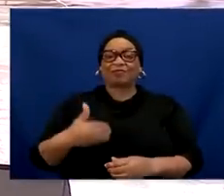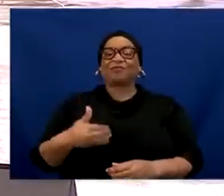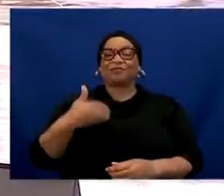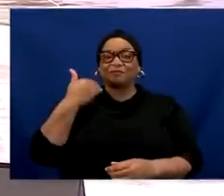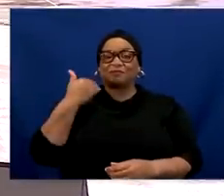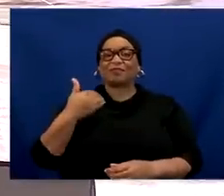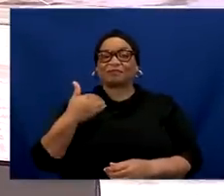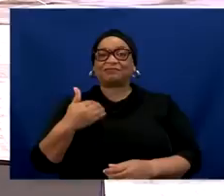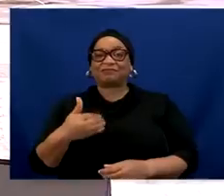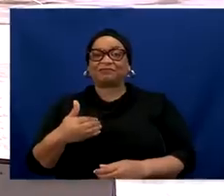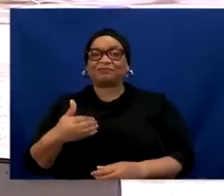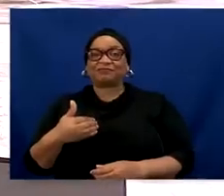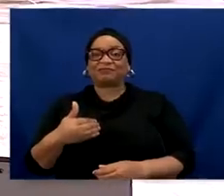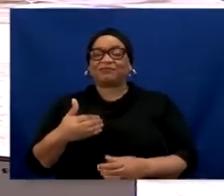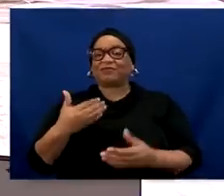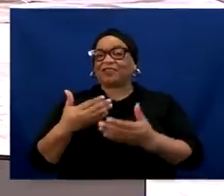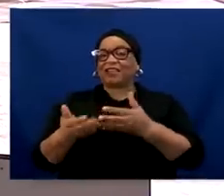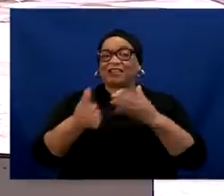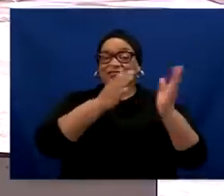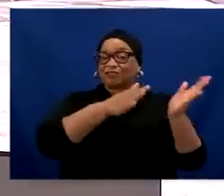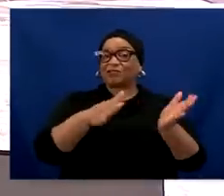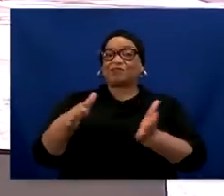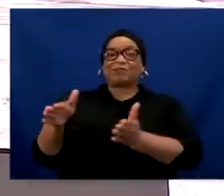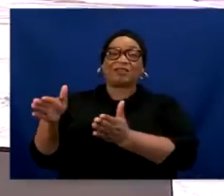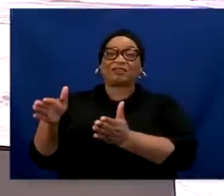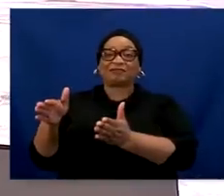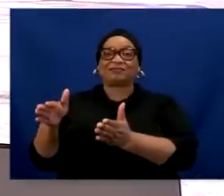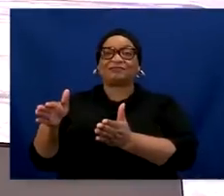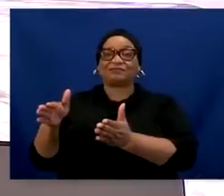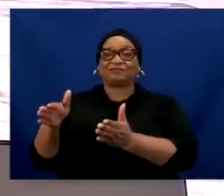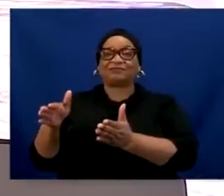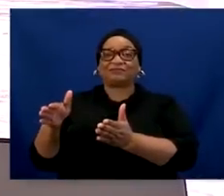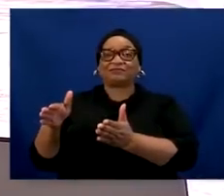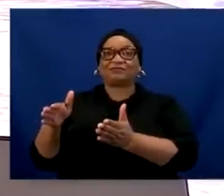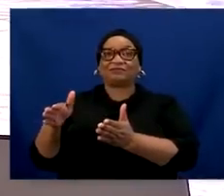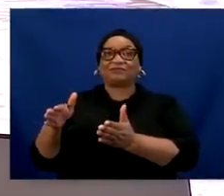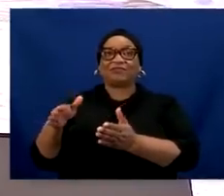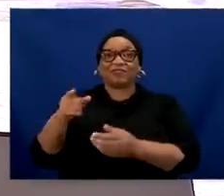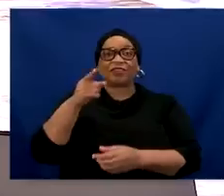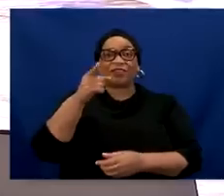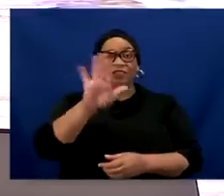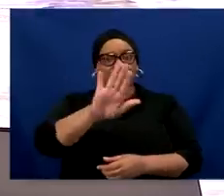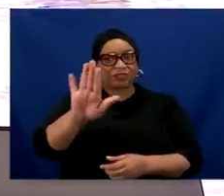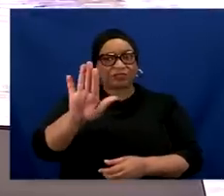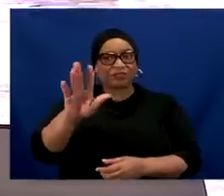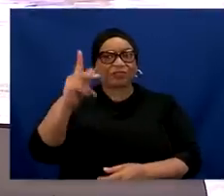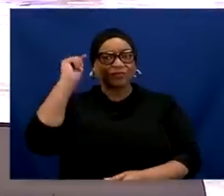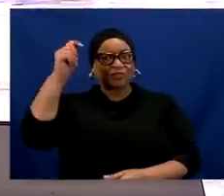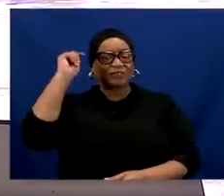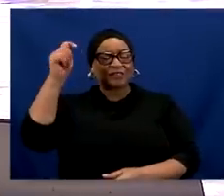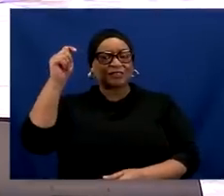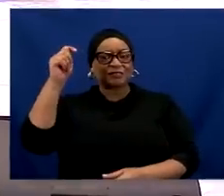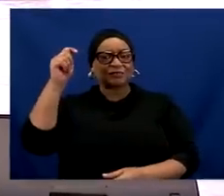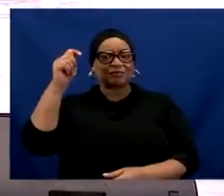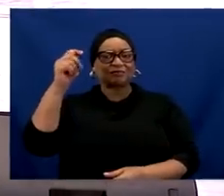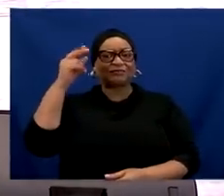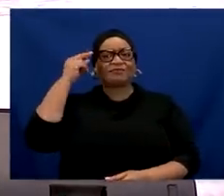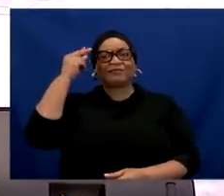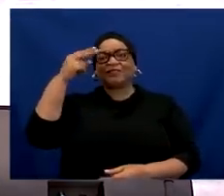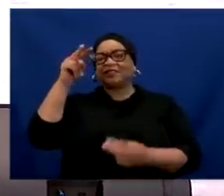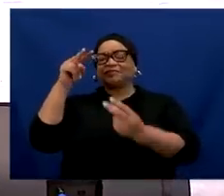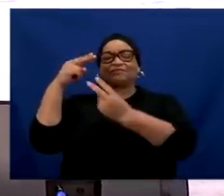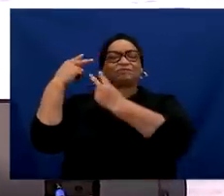me, even as you have said. Somebody's got a similar testimony, don't you? Come on, look back over your